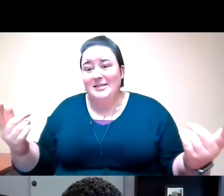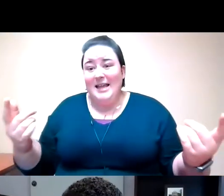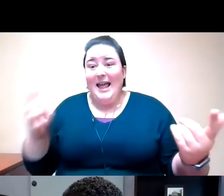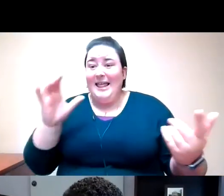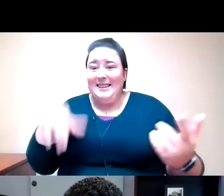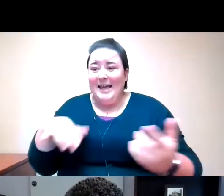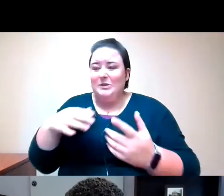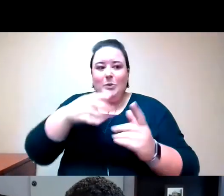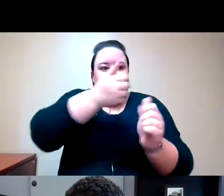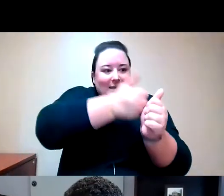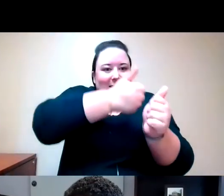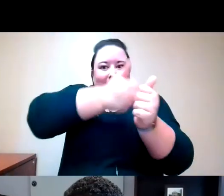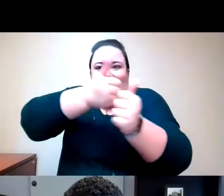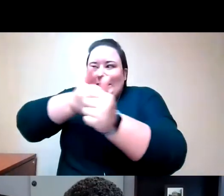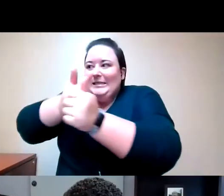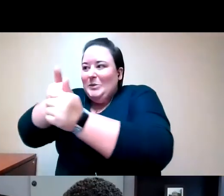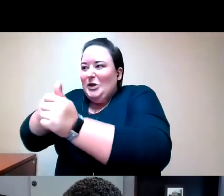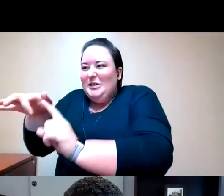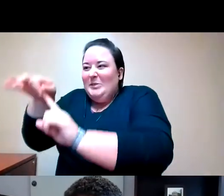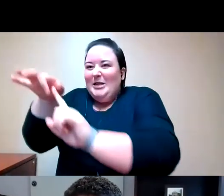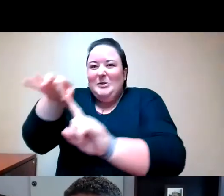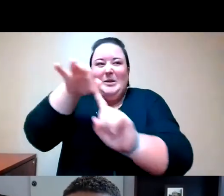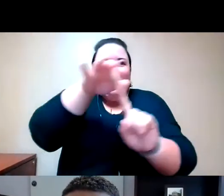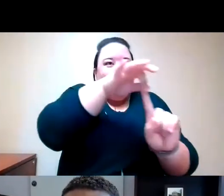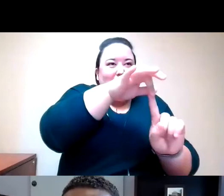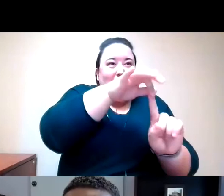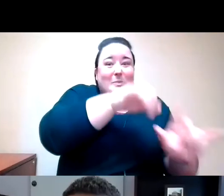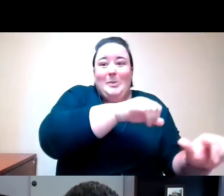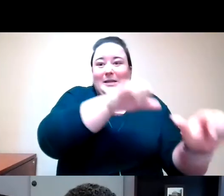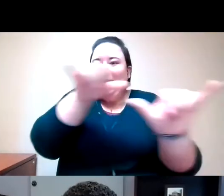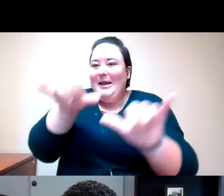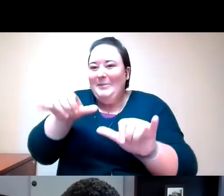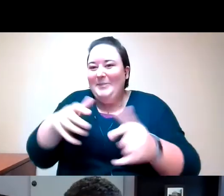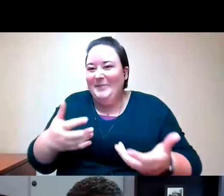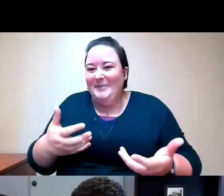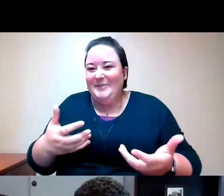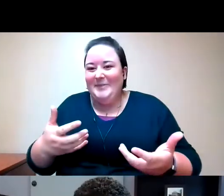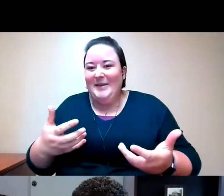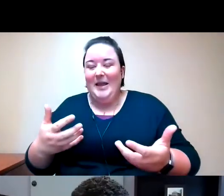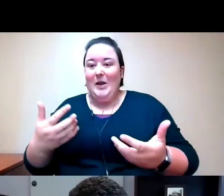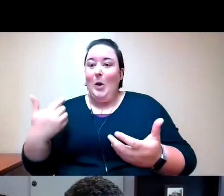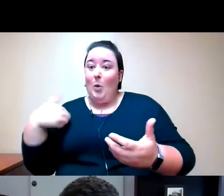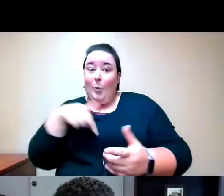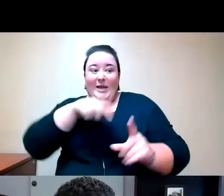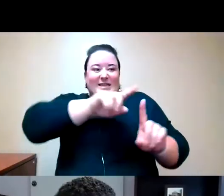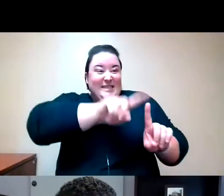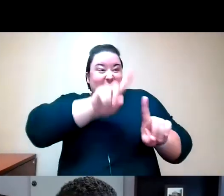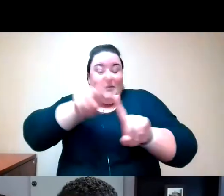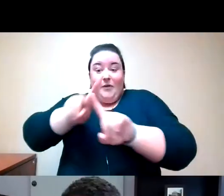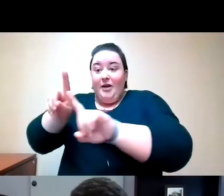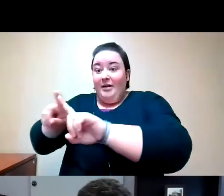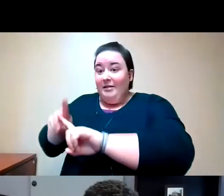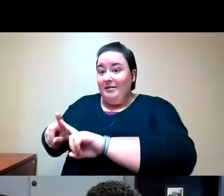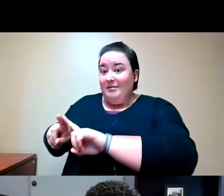uniquely different that we are the same. I'll say that again, because it is in our differences that we are the same, because no two